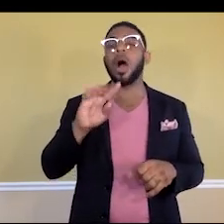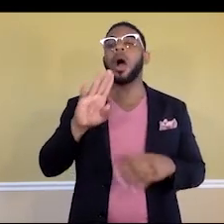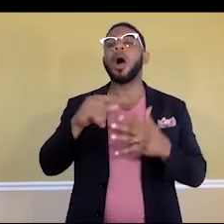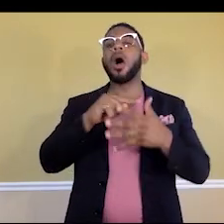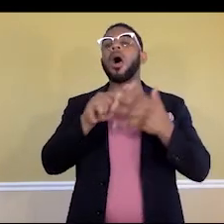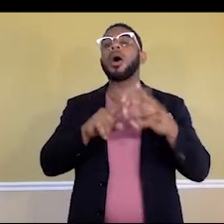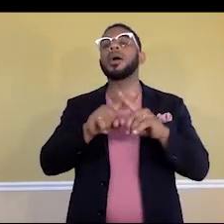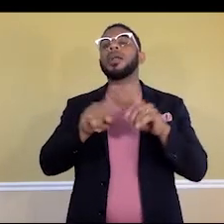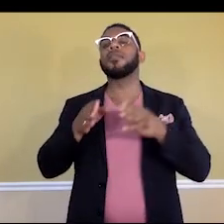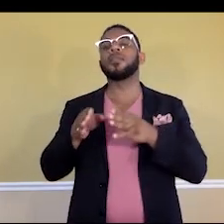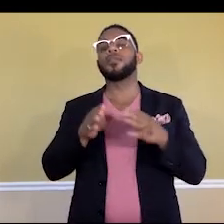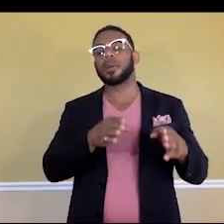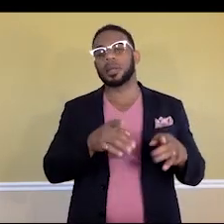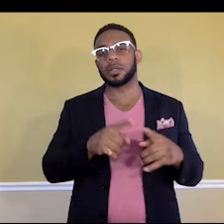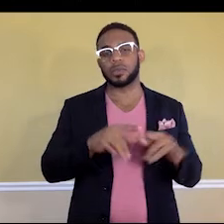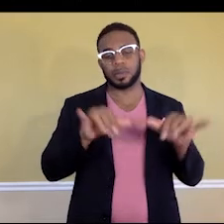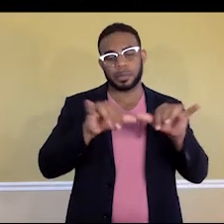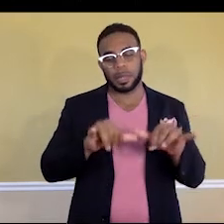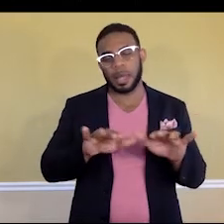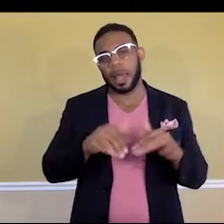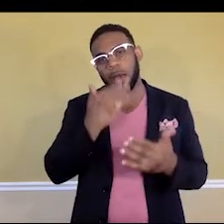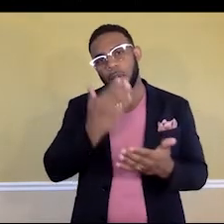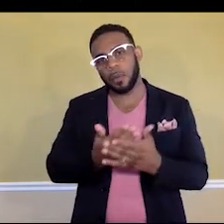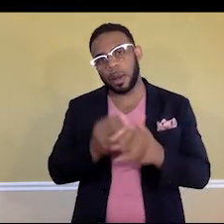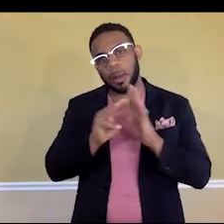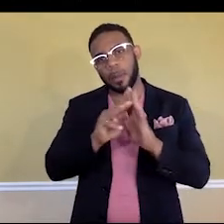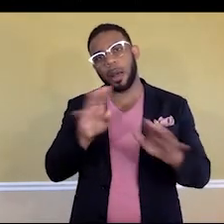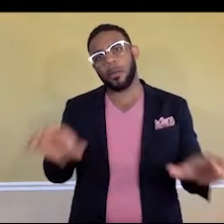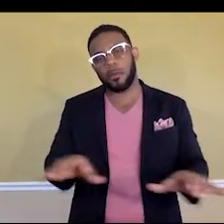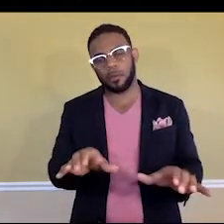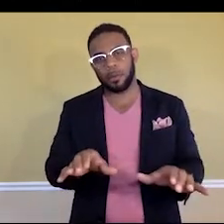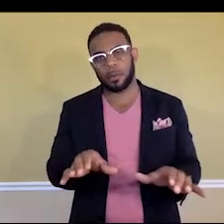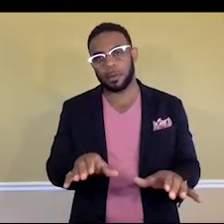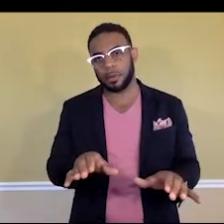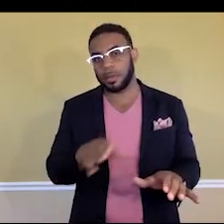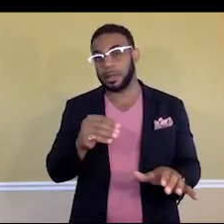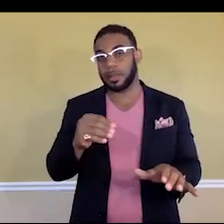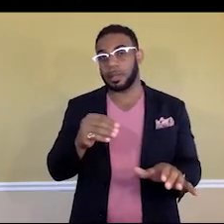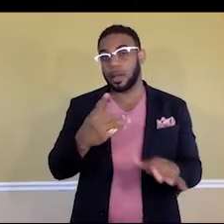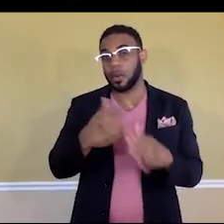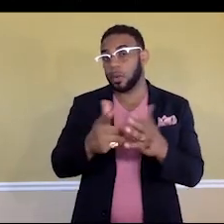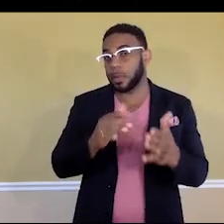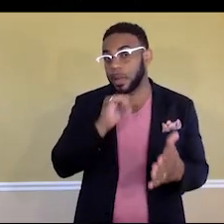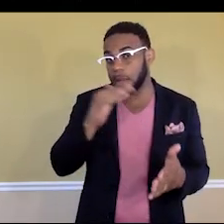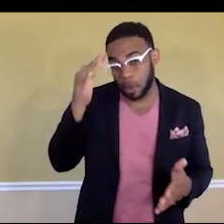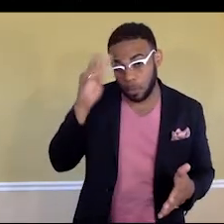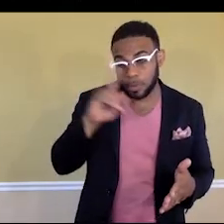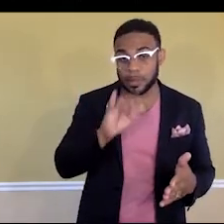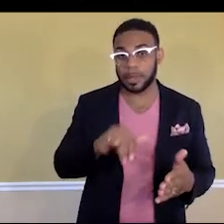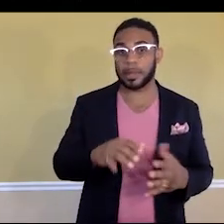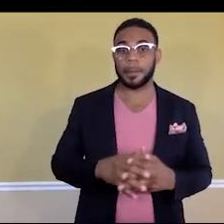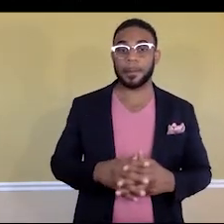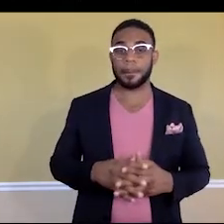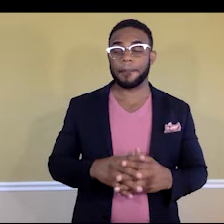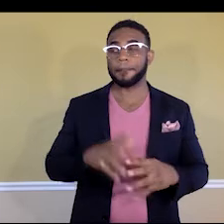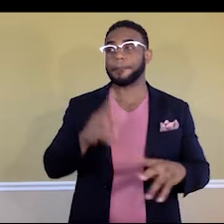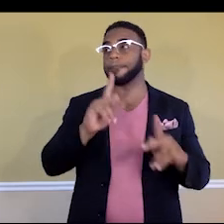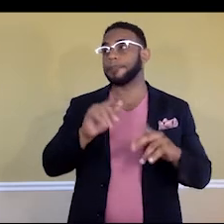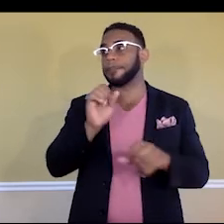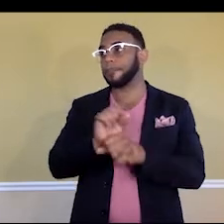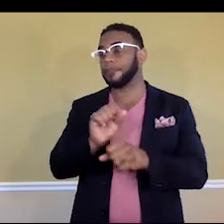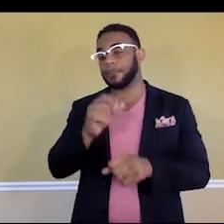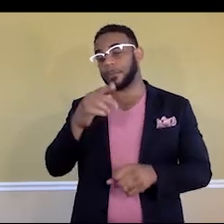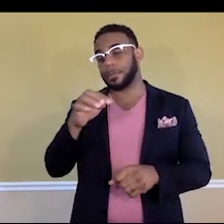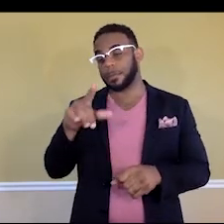these are different ways to measure how well a model performs. And what you may not know is that the people working